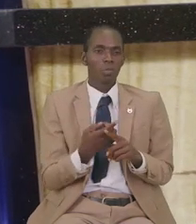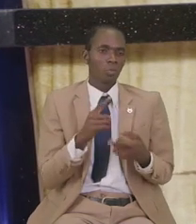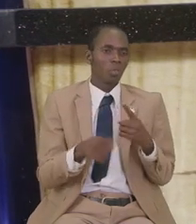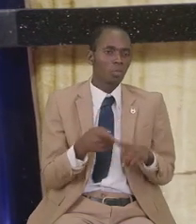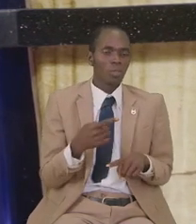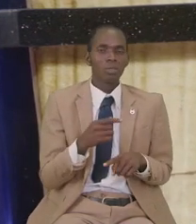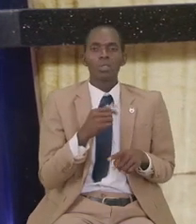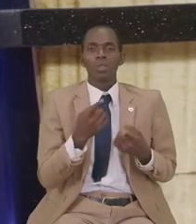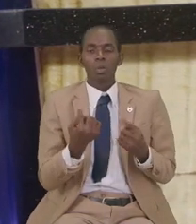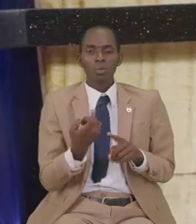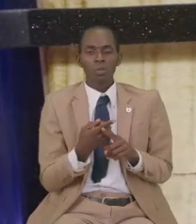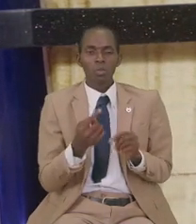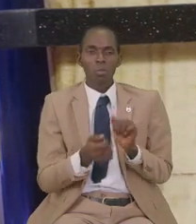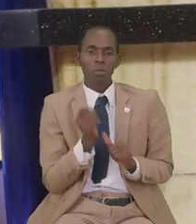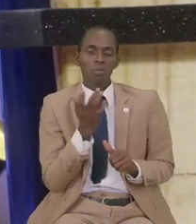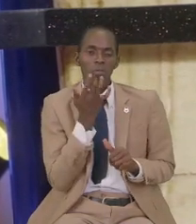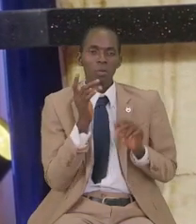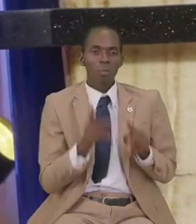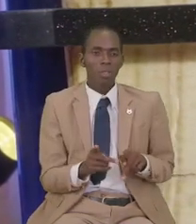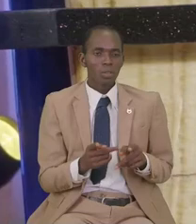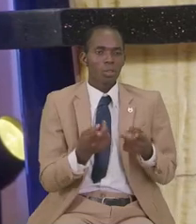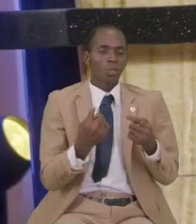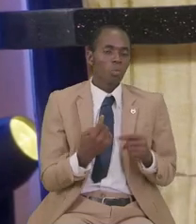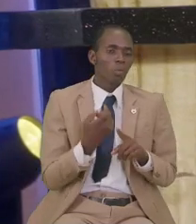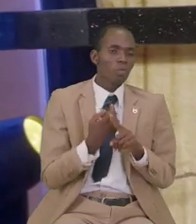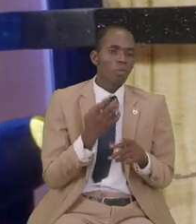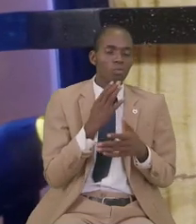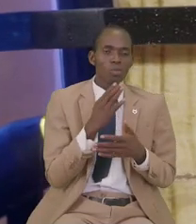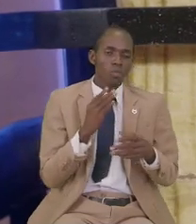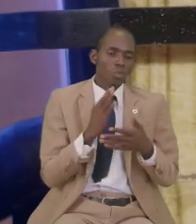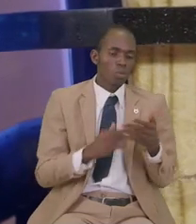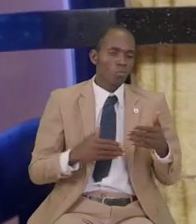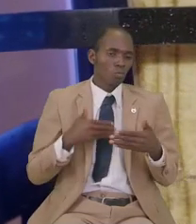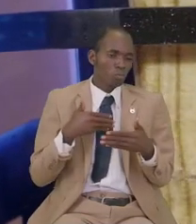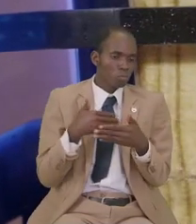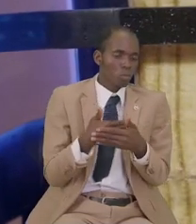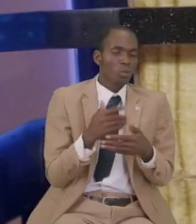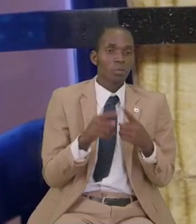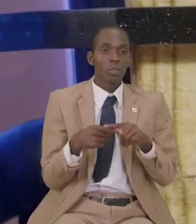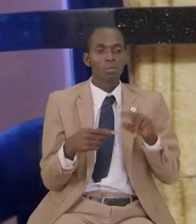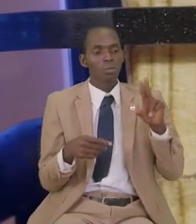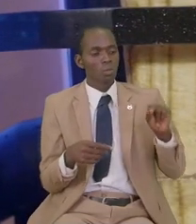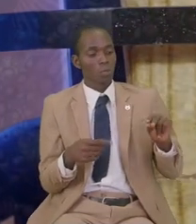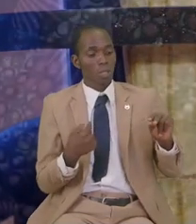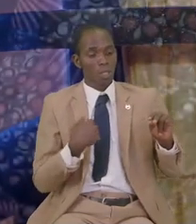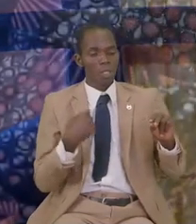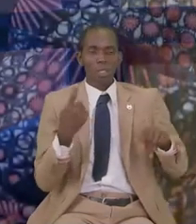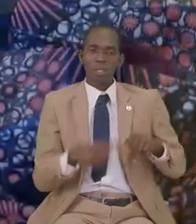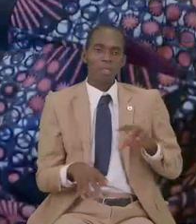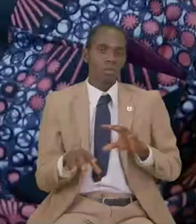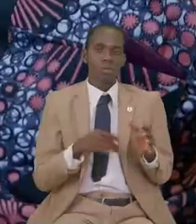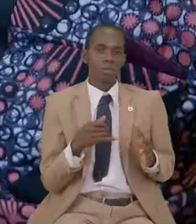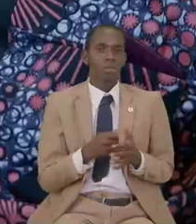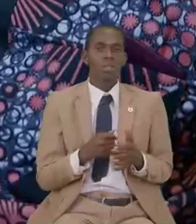a favorite. Iniquity coming from somebody, a bosom friend. No, I cannot do that. This